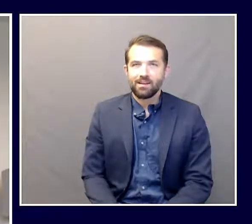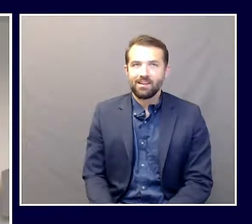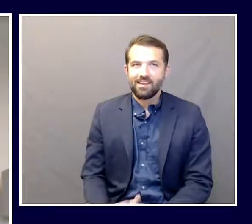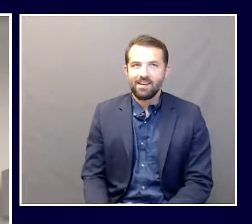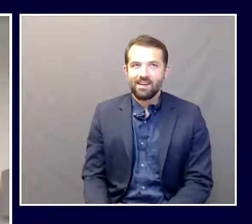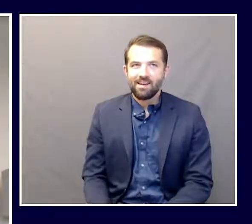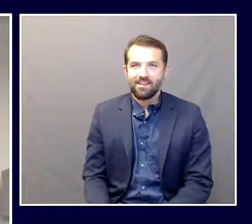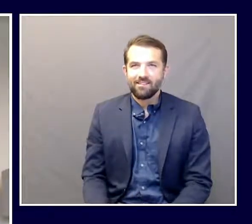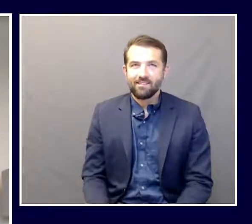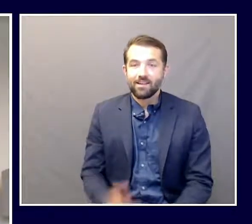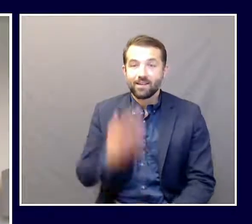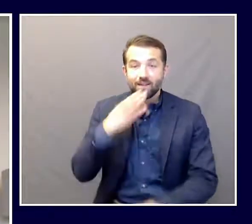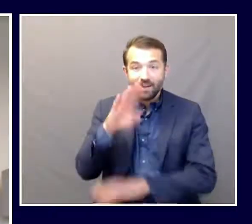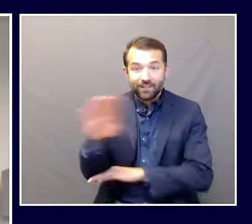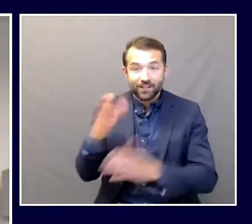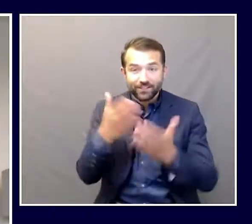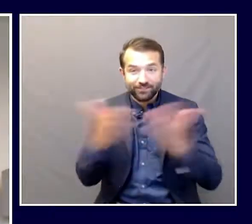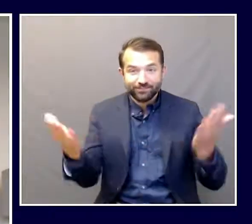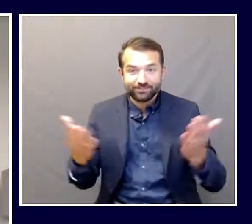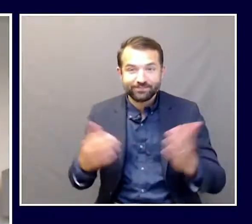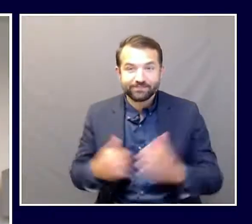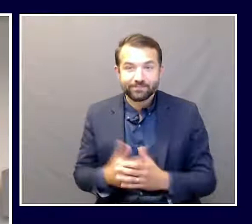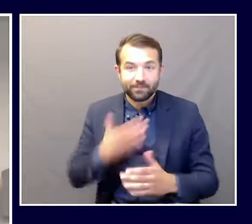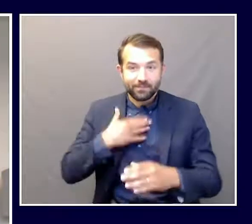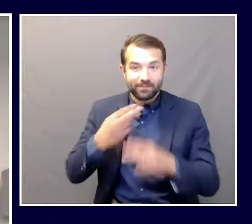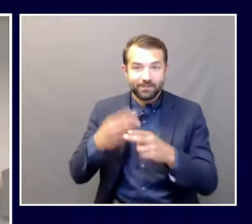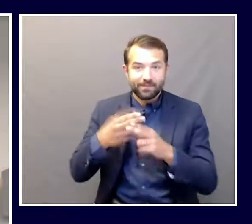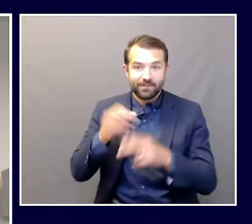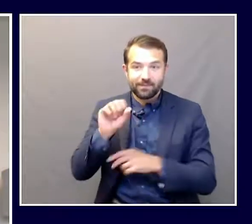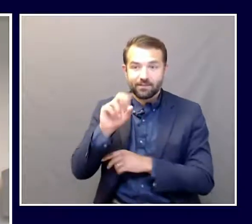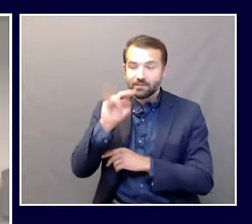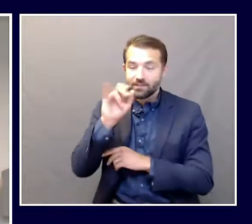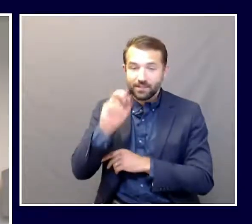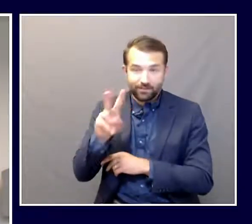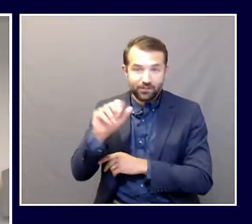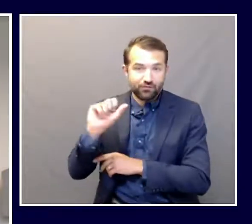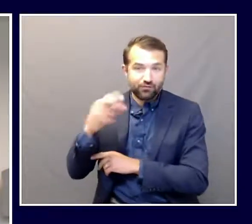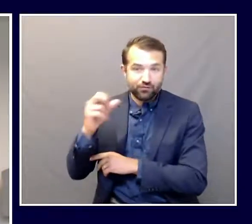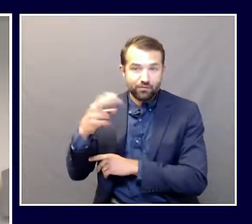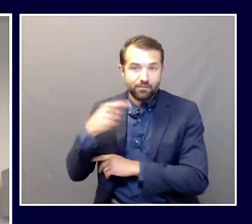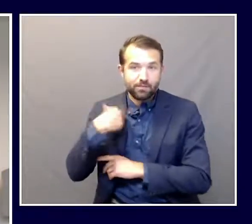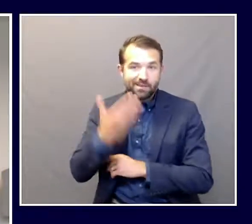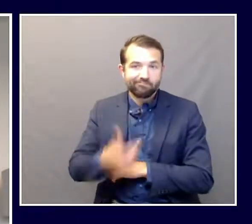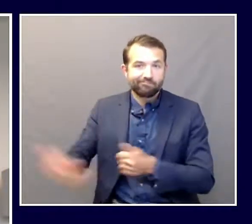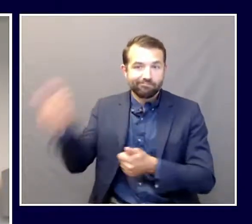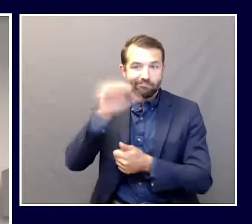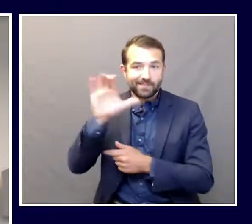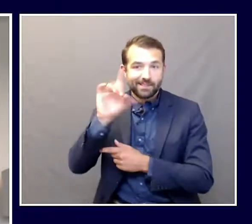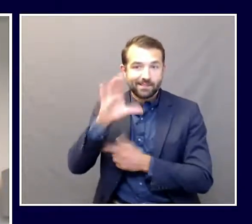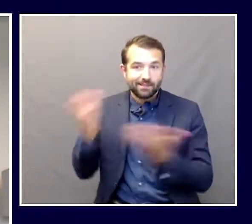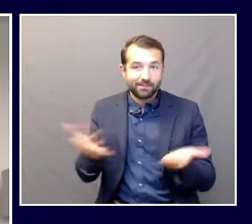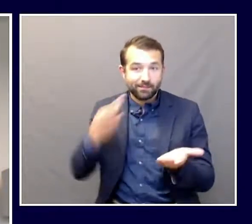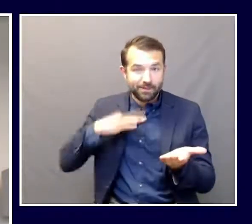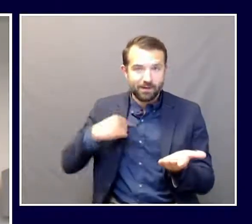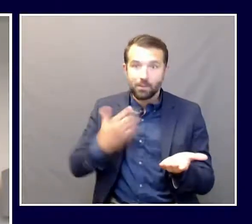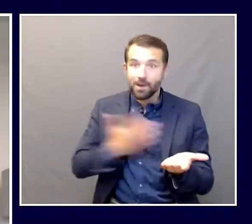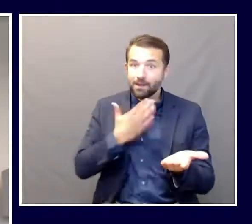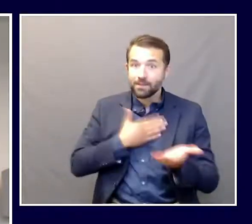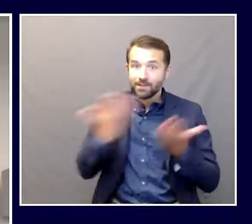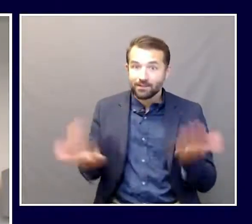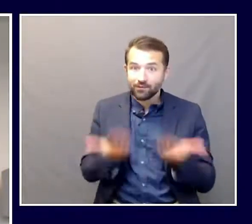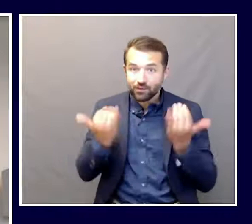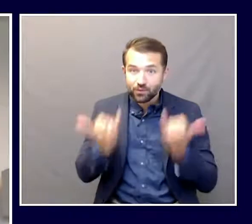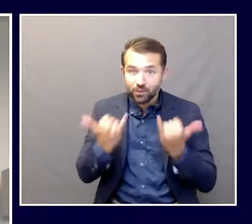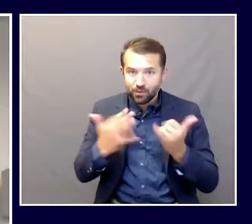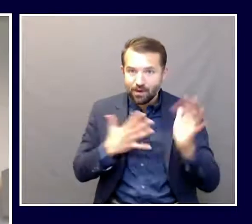Good afternoon, everyone. I'm Nirav Shah from the Maine CDC. Pleased to be able to join you today to provide you all an update on where